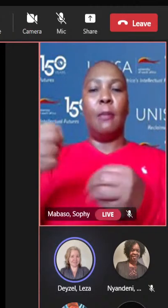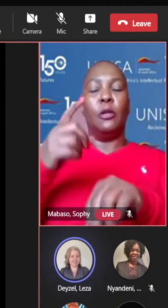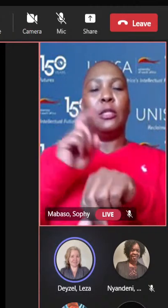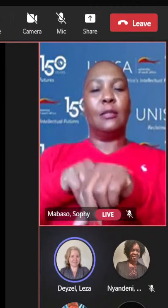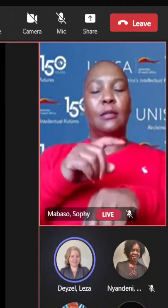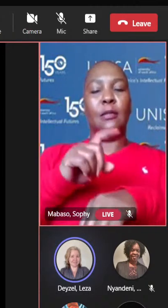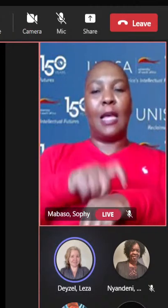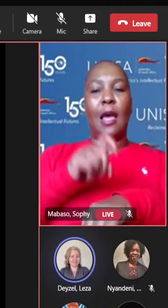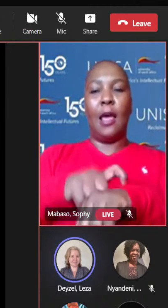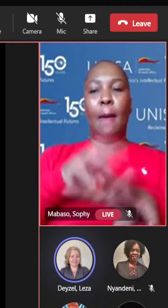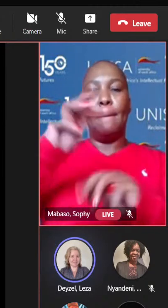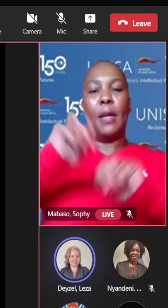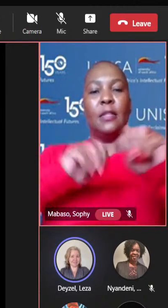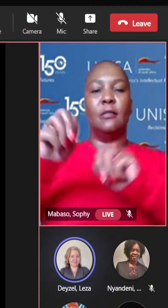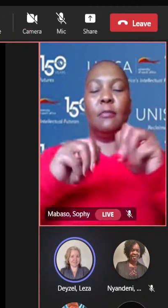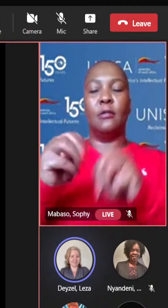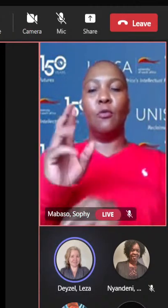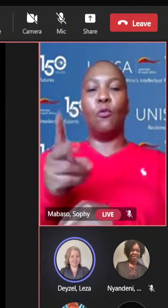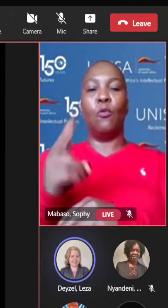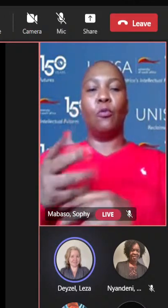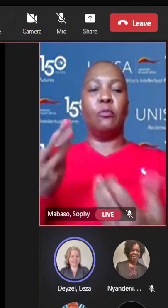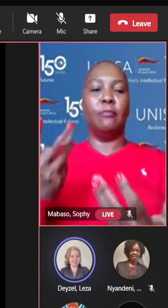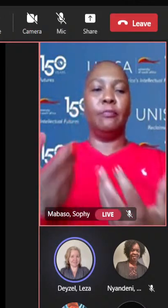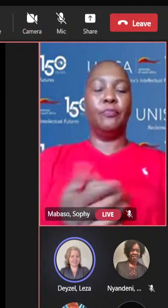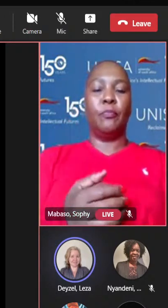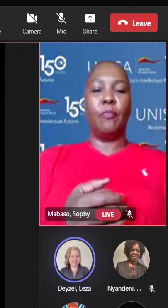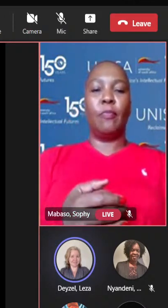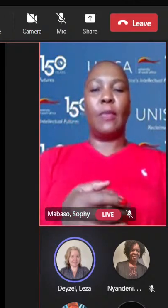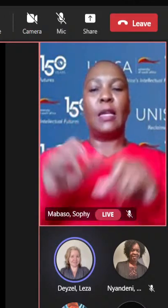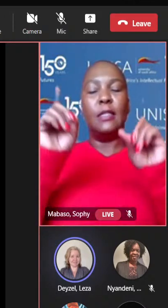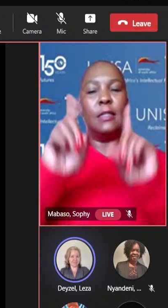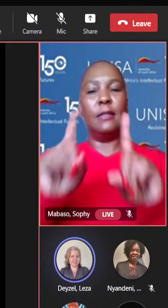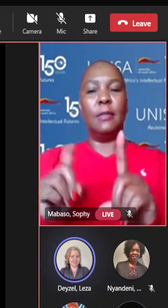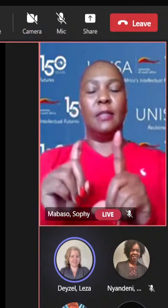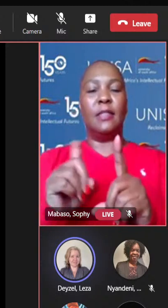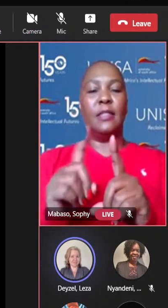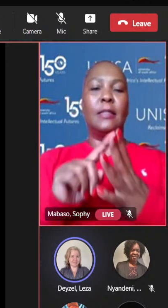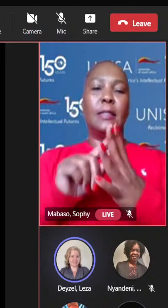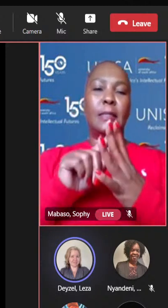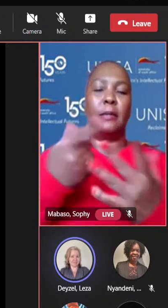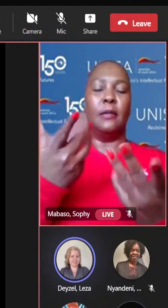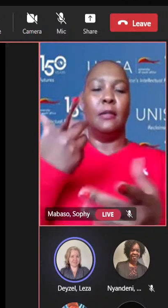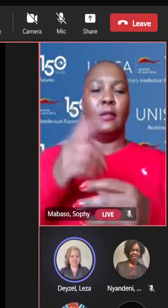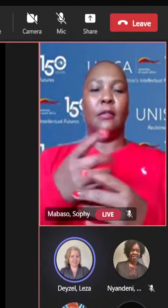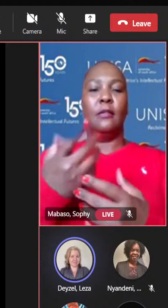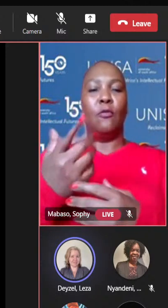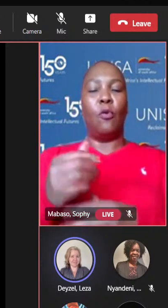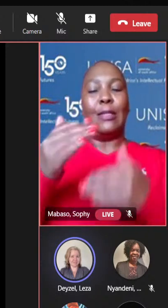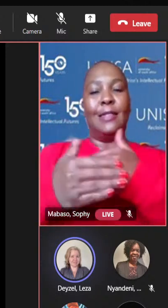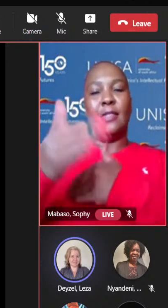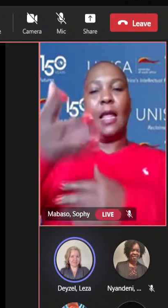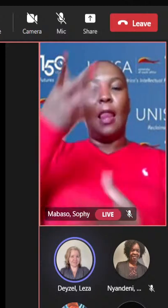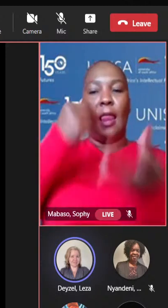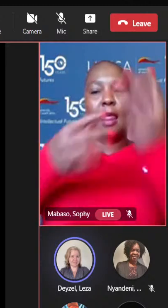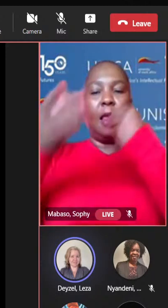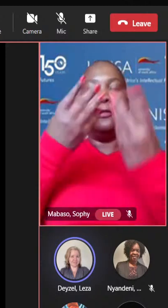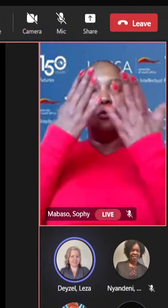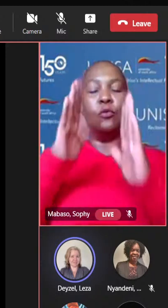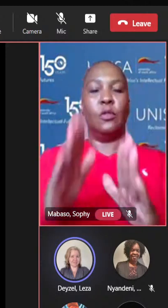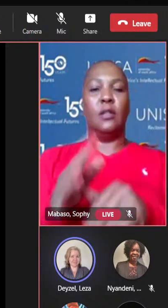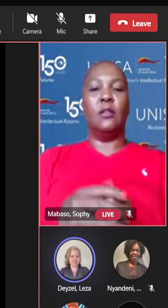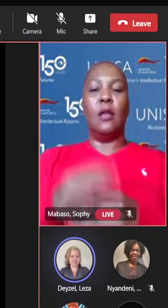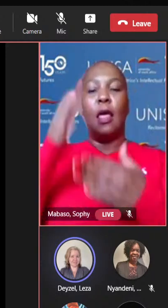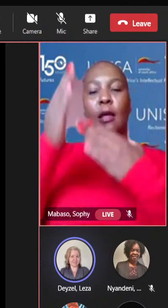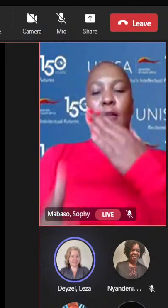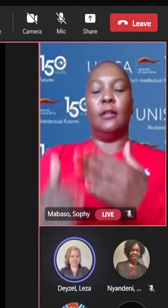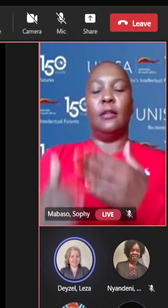management, and then also specific tips for Unisa students or distance learning students, and then ending off